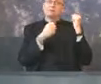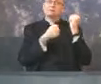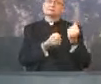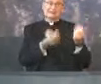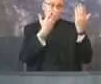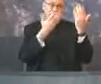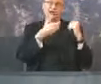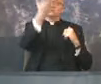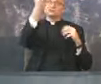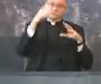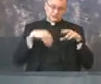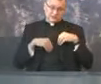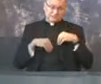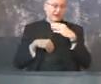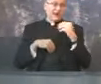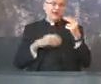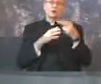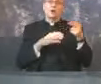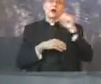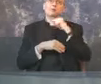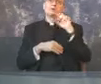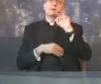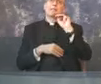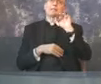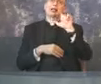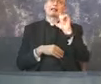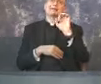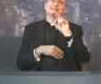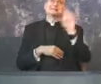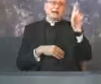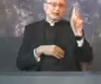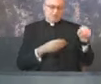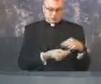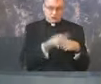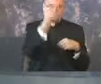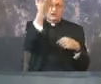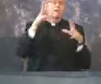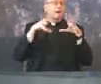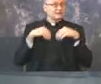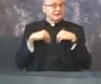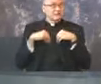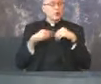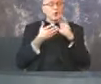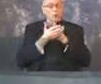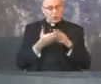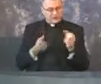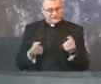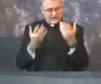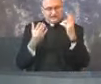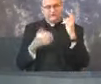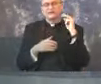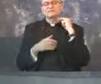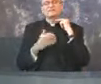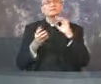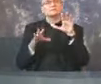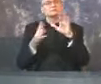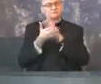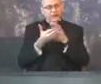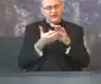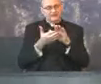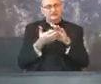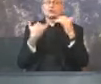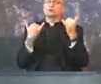the offering of your high priest Melchizedek, a holy sacrifice, a spotless victim. In humble prayer, we ask you, Almighty